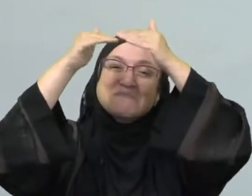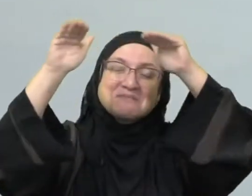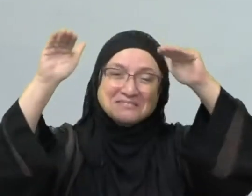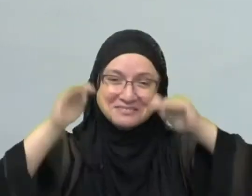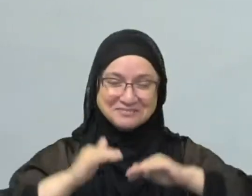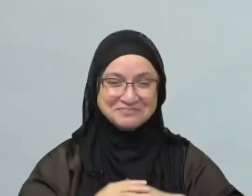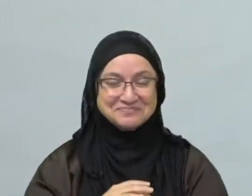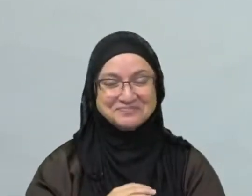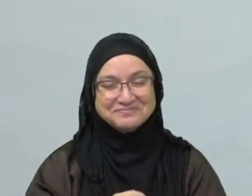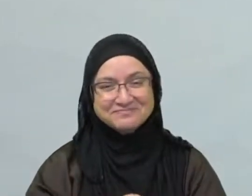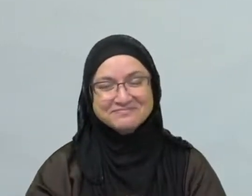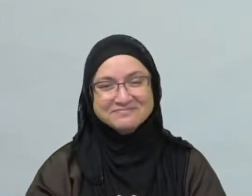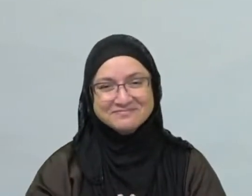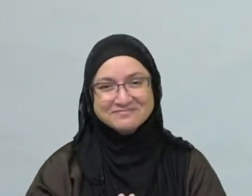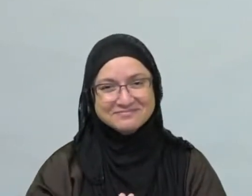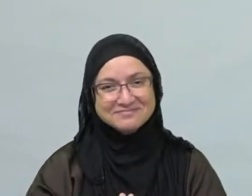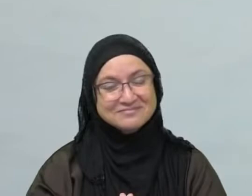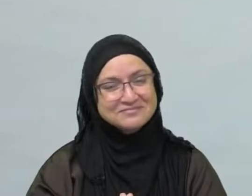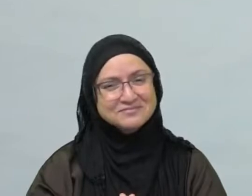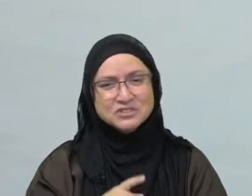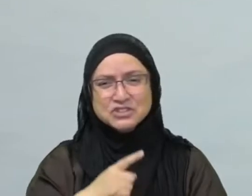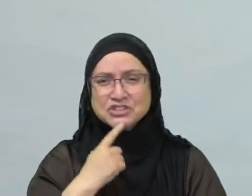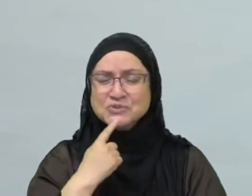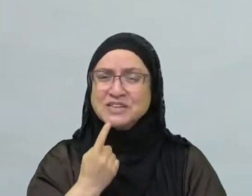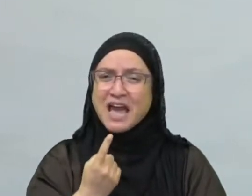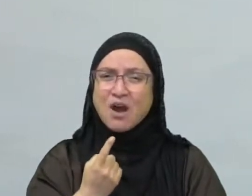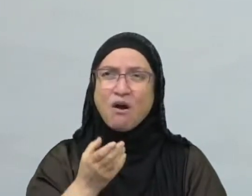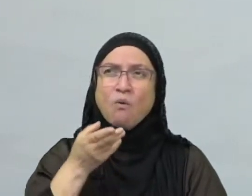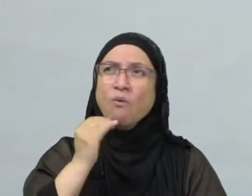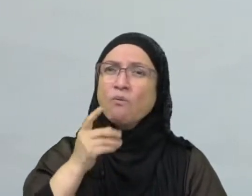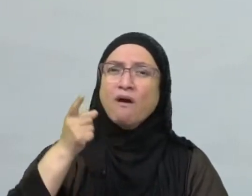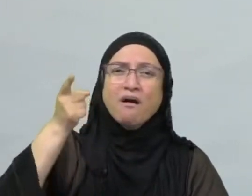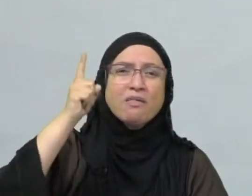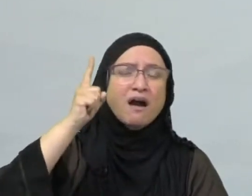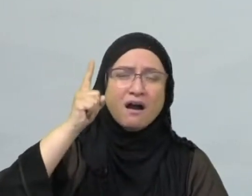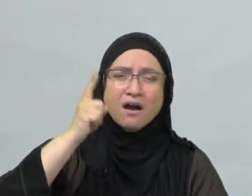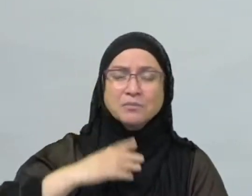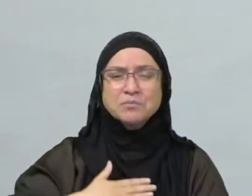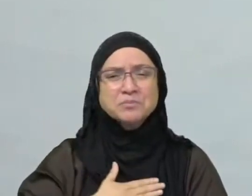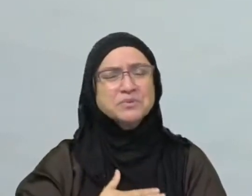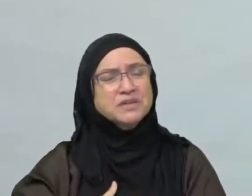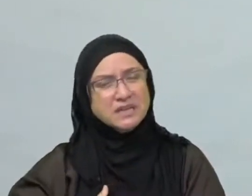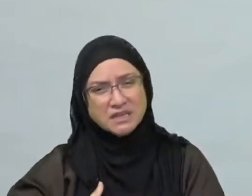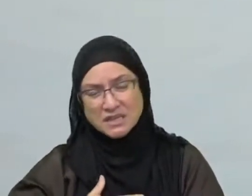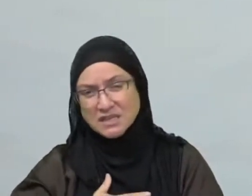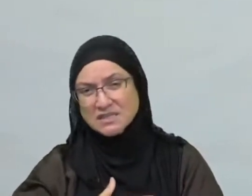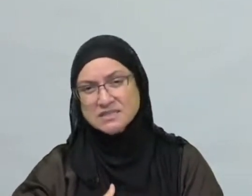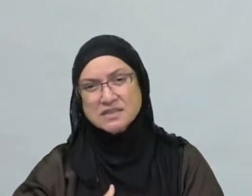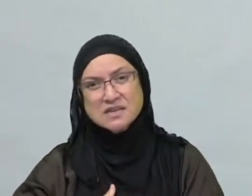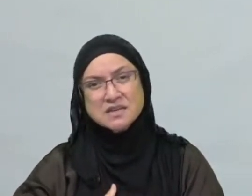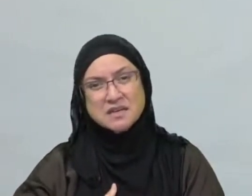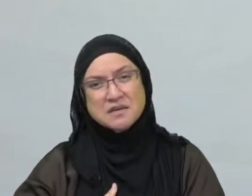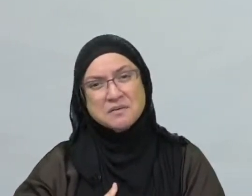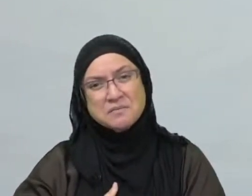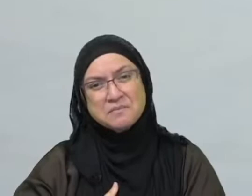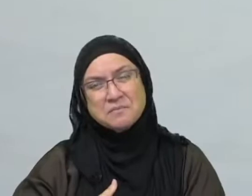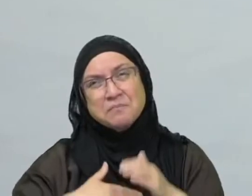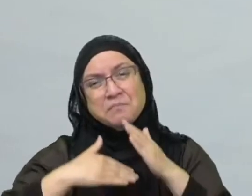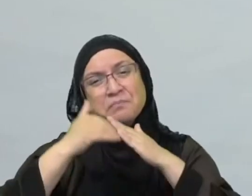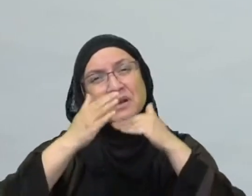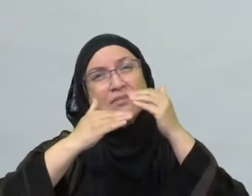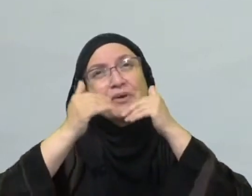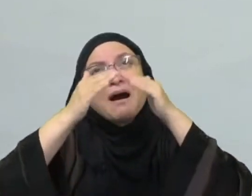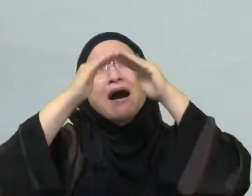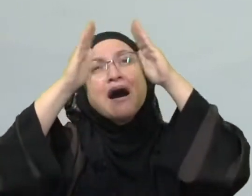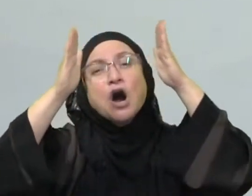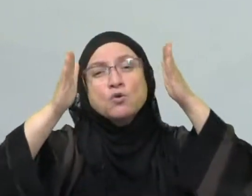this, just build me a house with you in paradise. And Allah showed her her home in paradise as she left